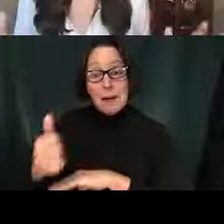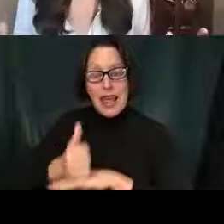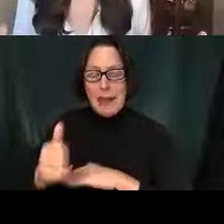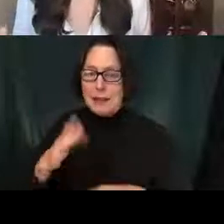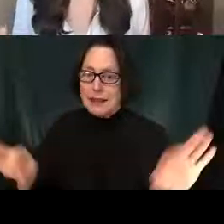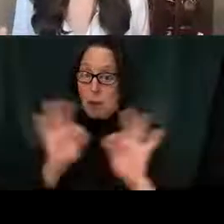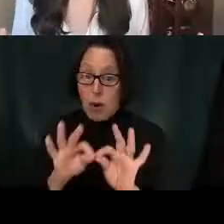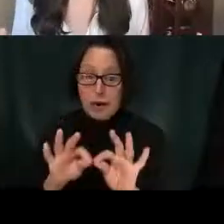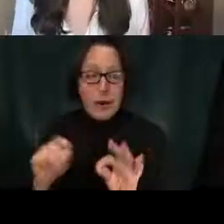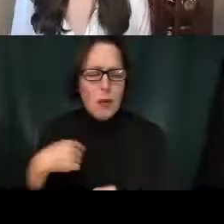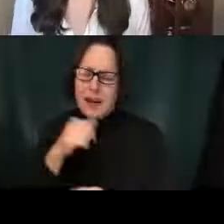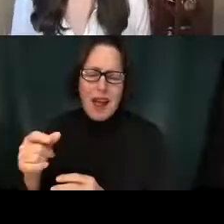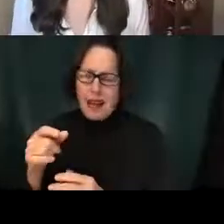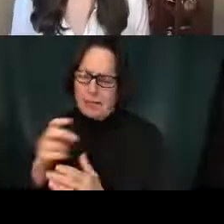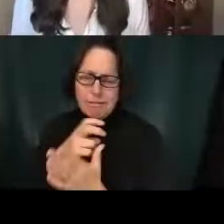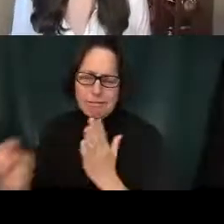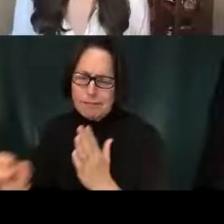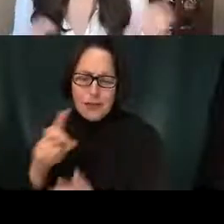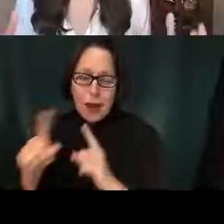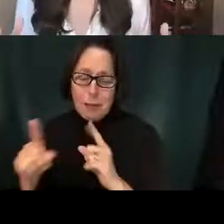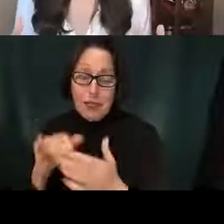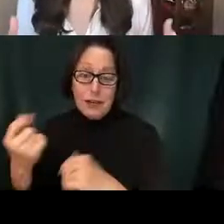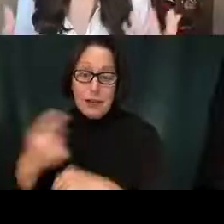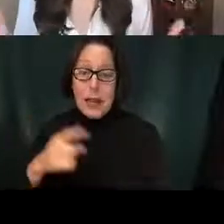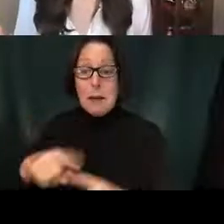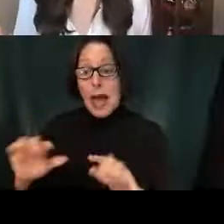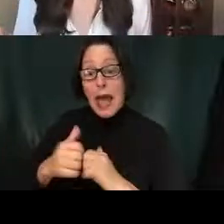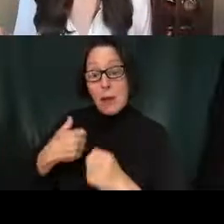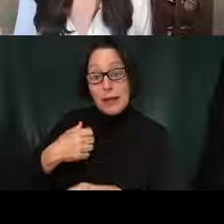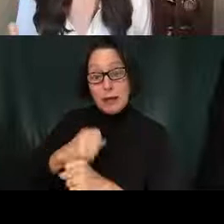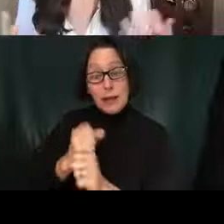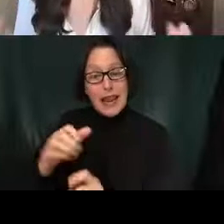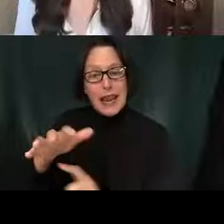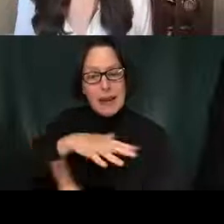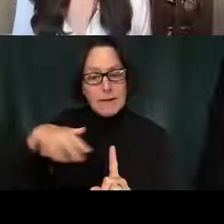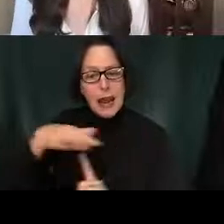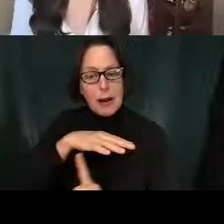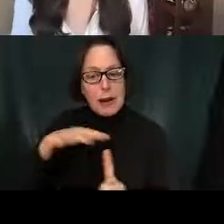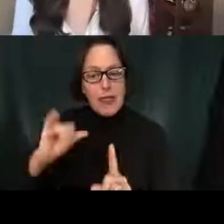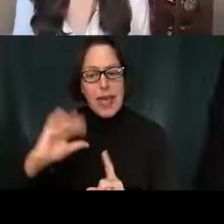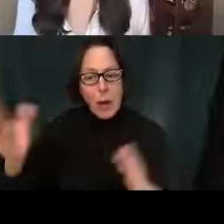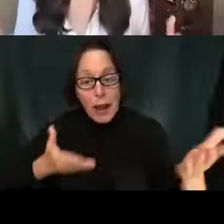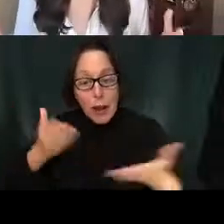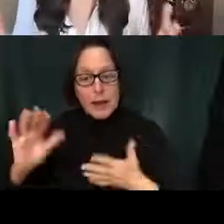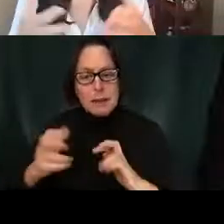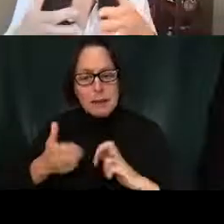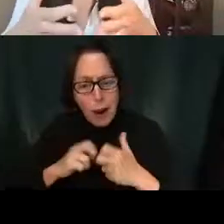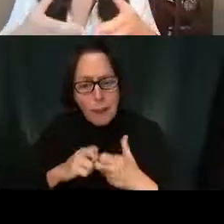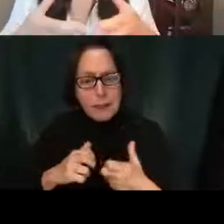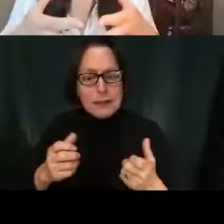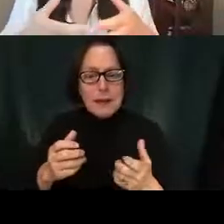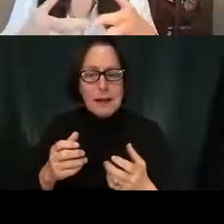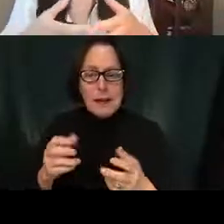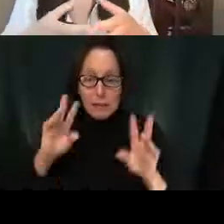are not going to dive into here today, but how do we create an environment that welcomes problems and looks